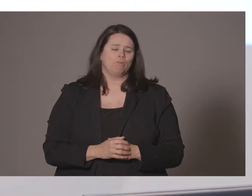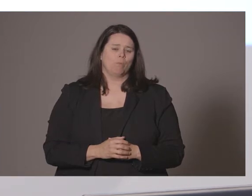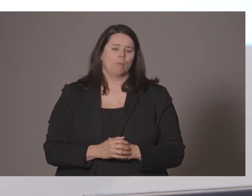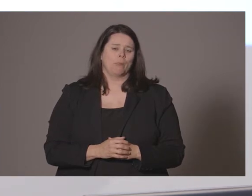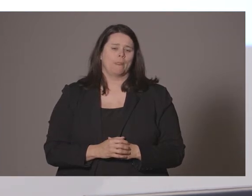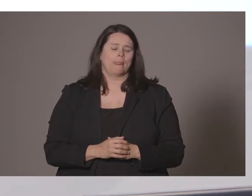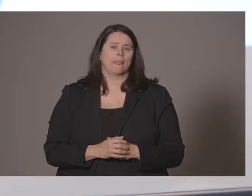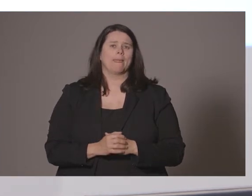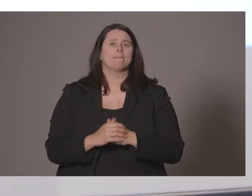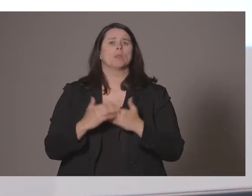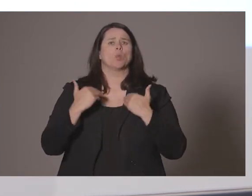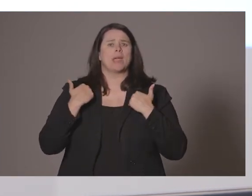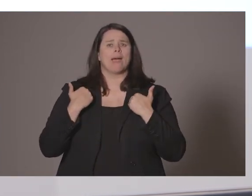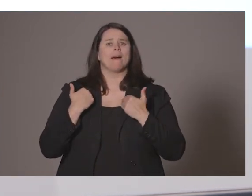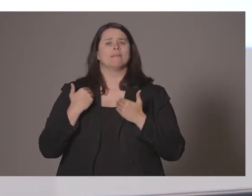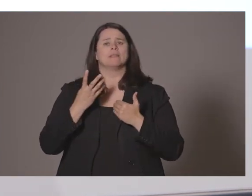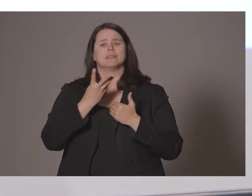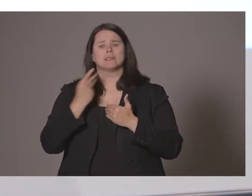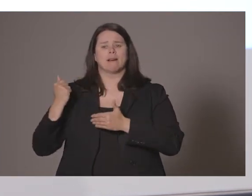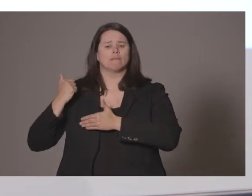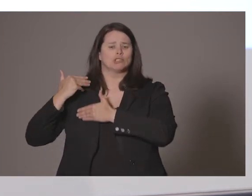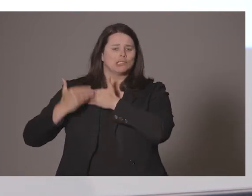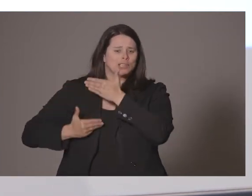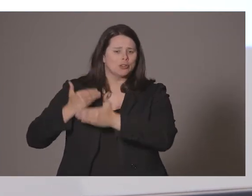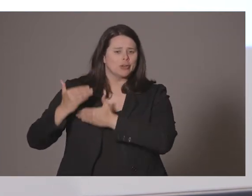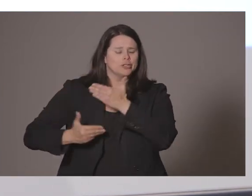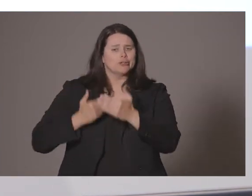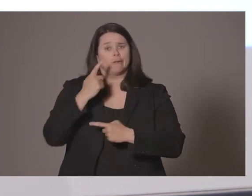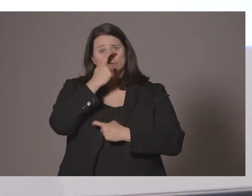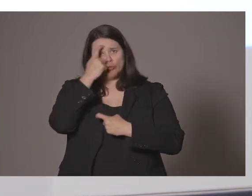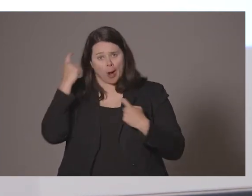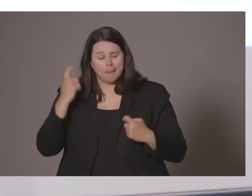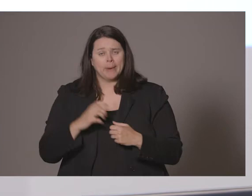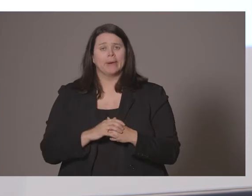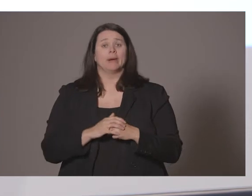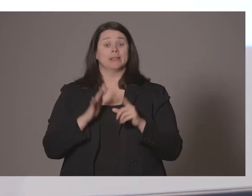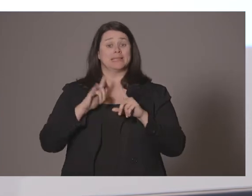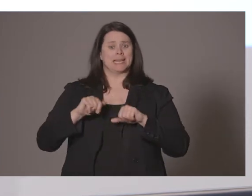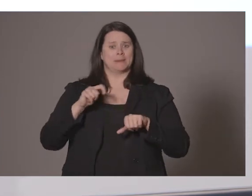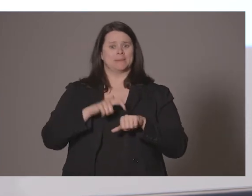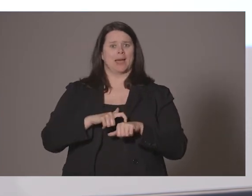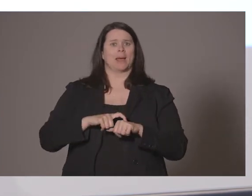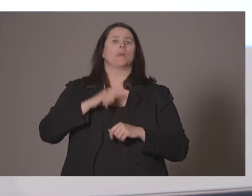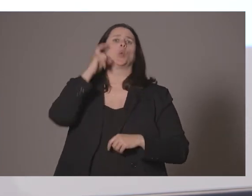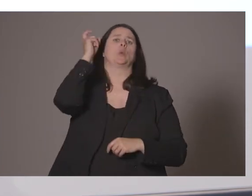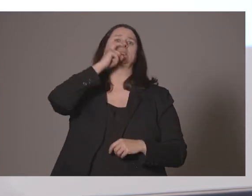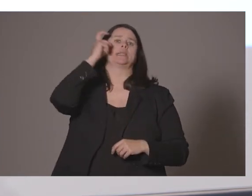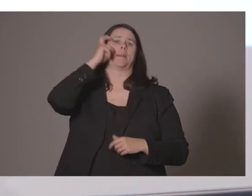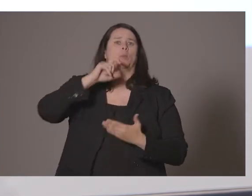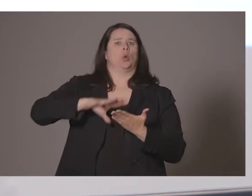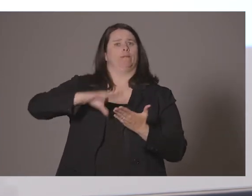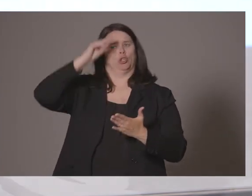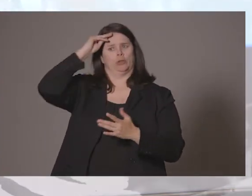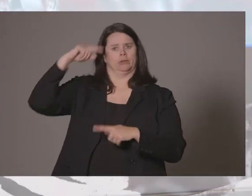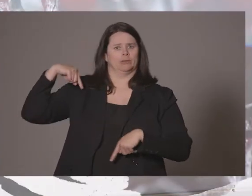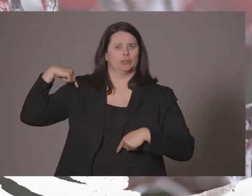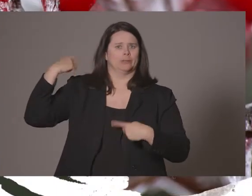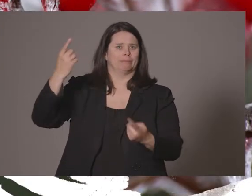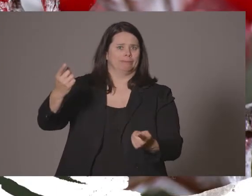intergenerational wounding, but there's also intergenerational wisdom and survival strategies that we've come out with.